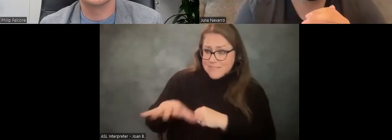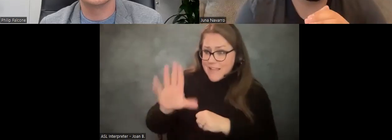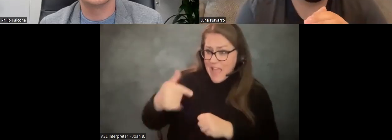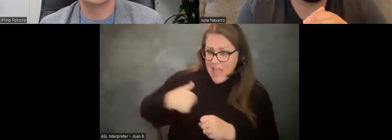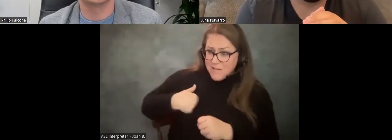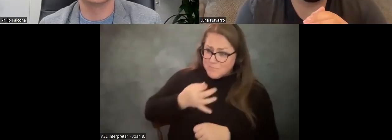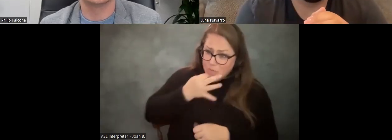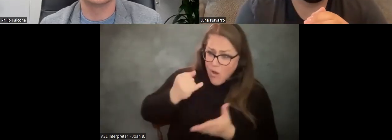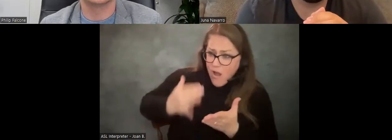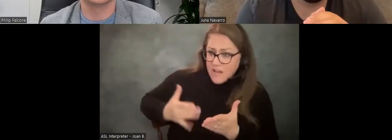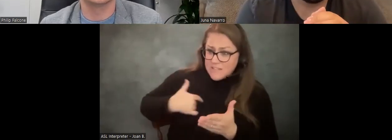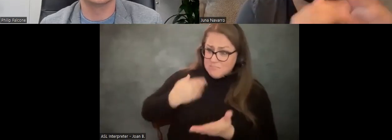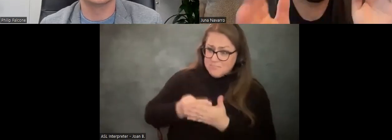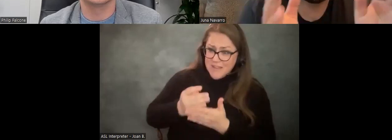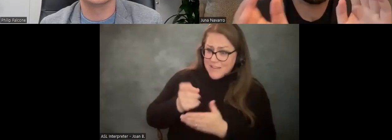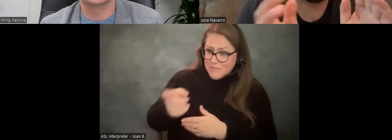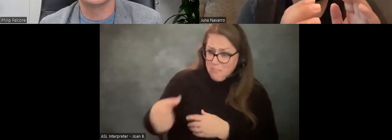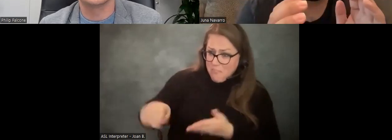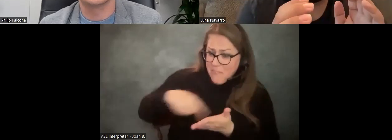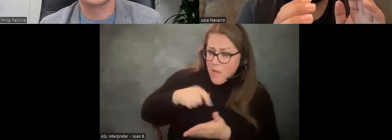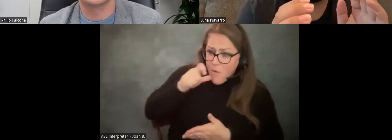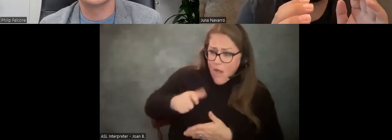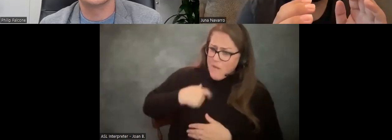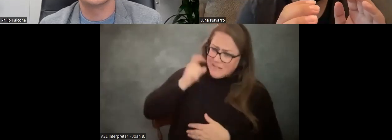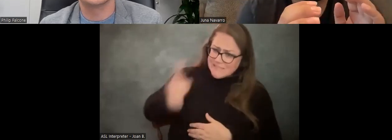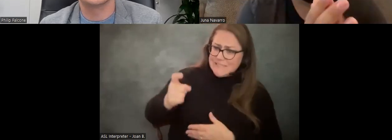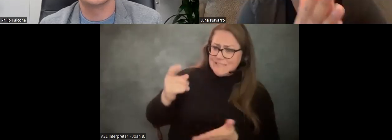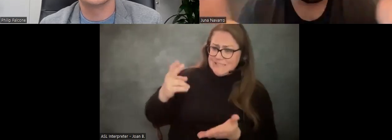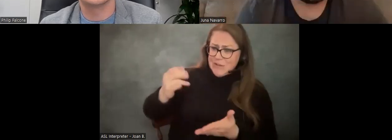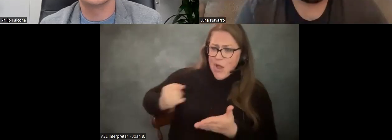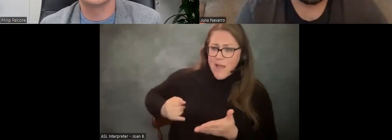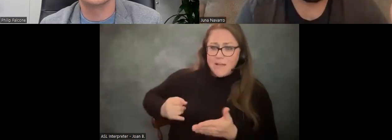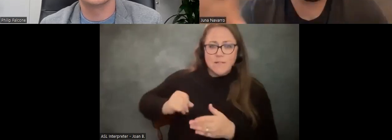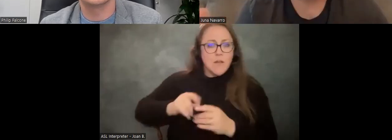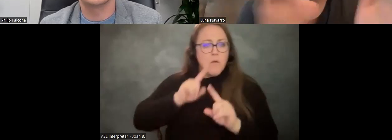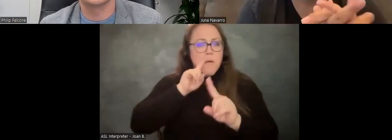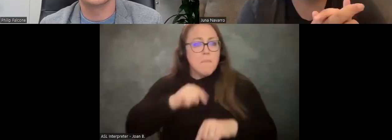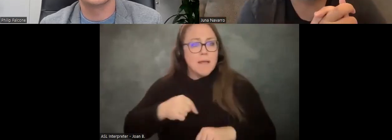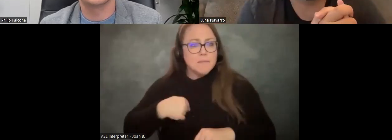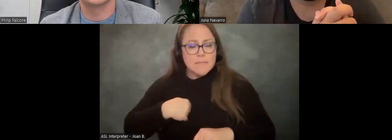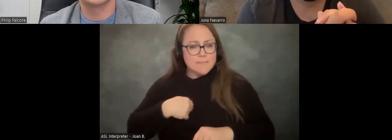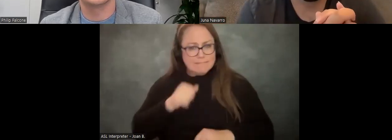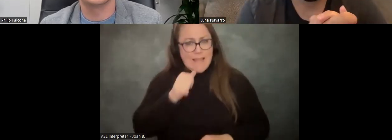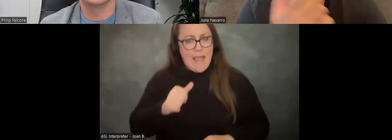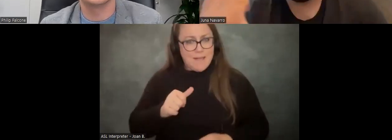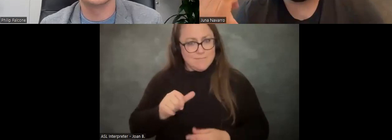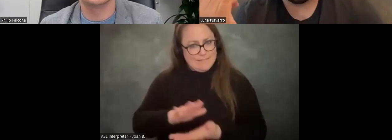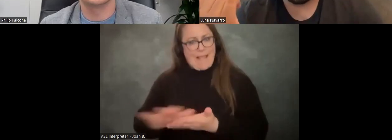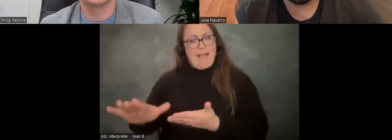mural. And all these organizations, they didn't reply so nicely. It was more of like,